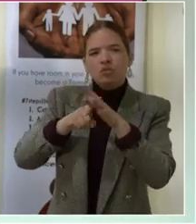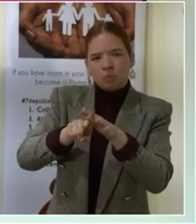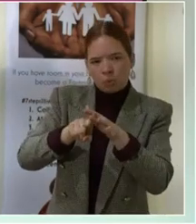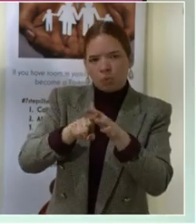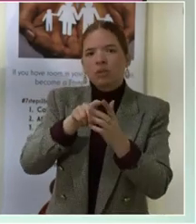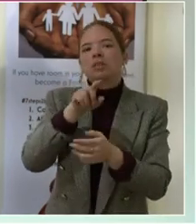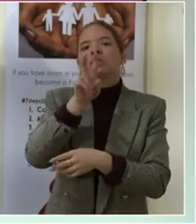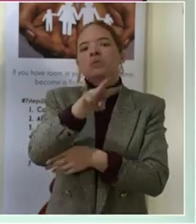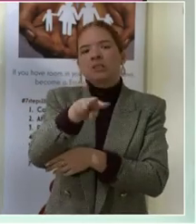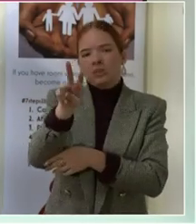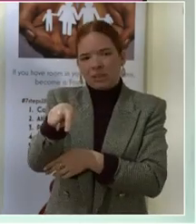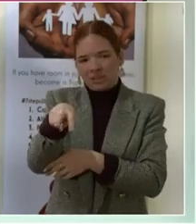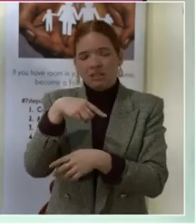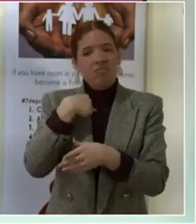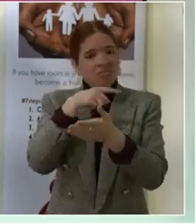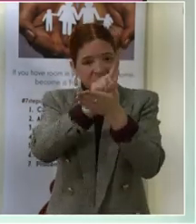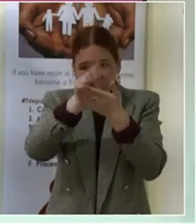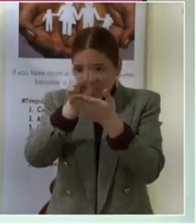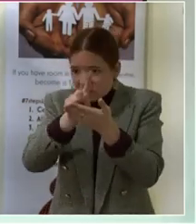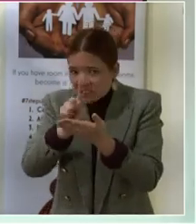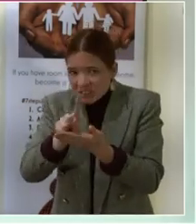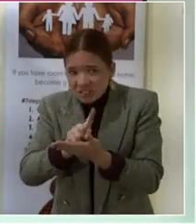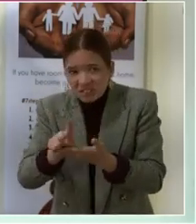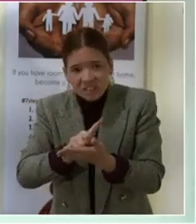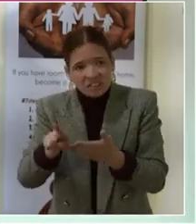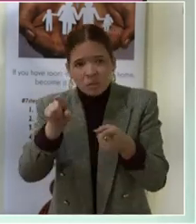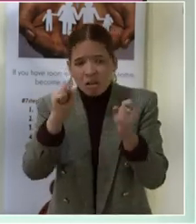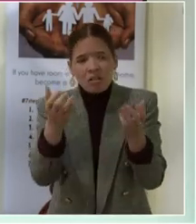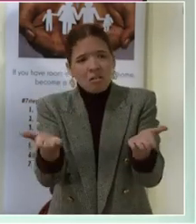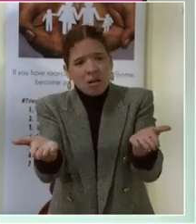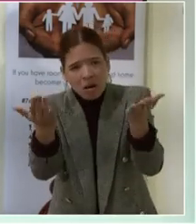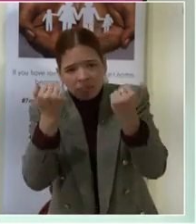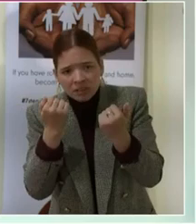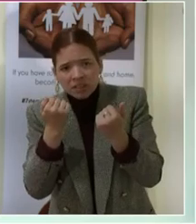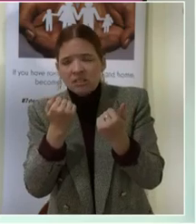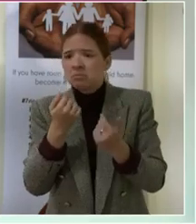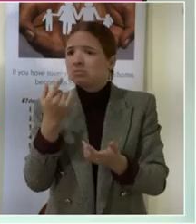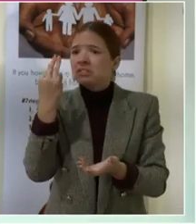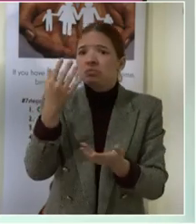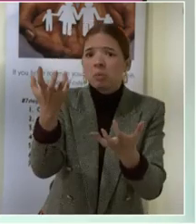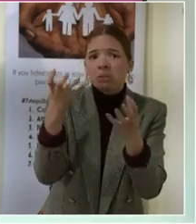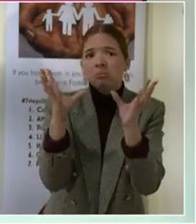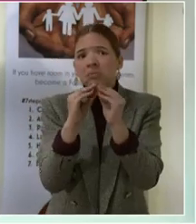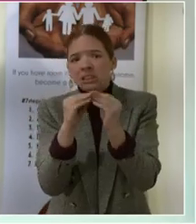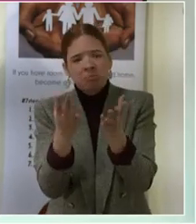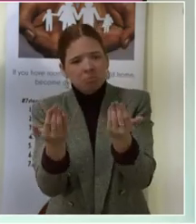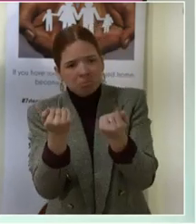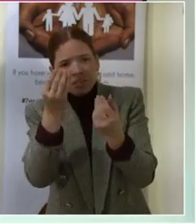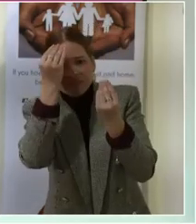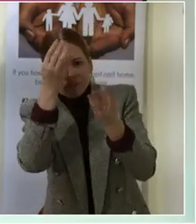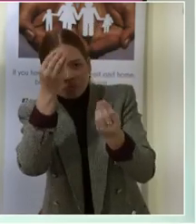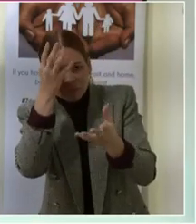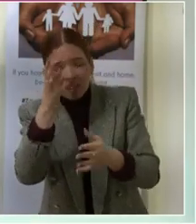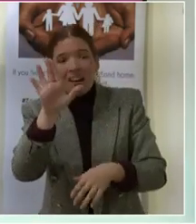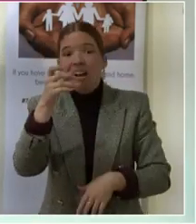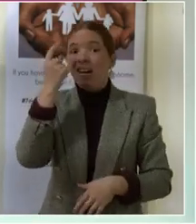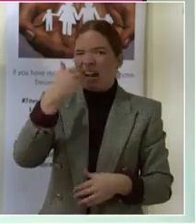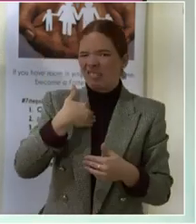go to dpr.dc.gov to learn more information. And this is a tongue twister, or also